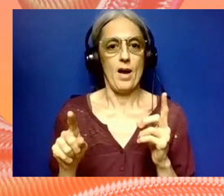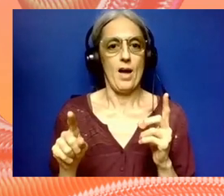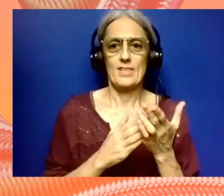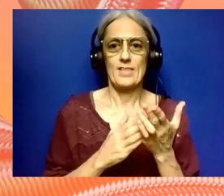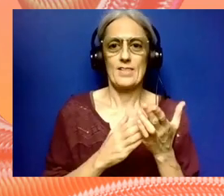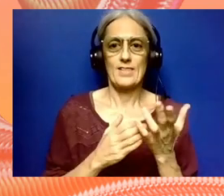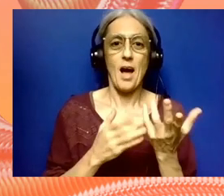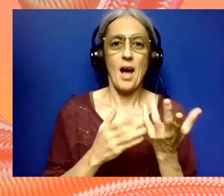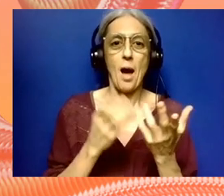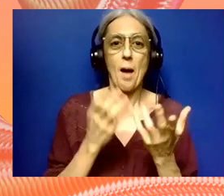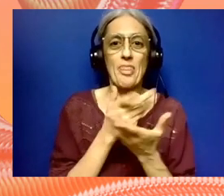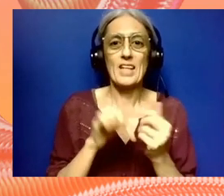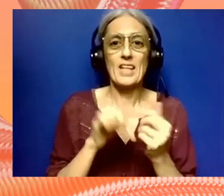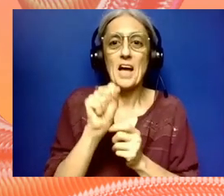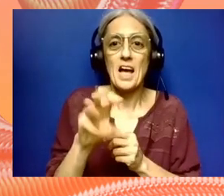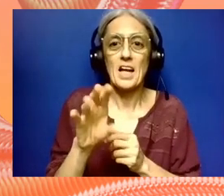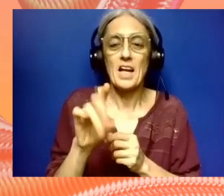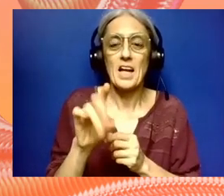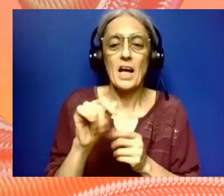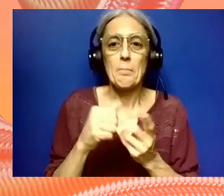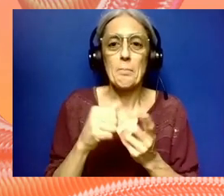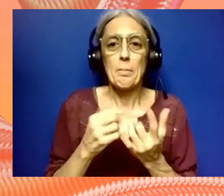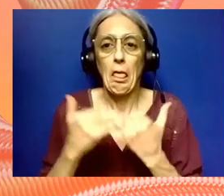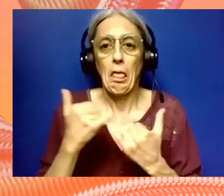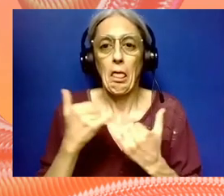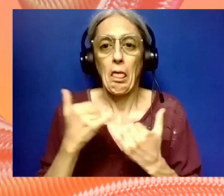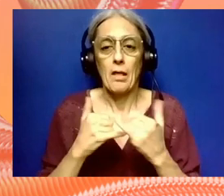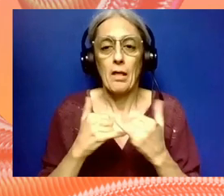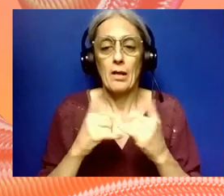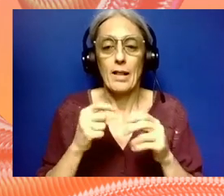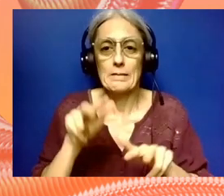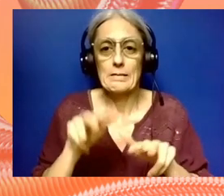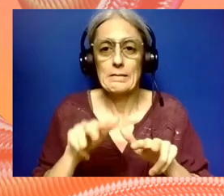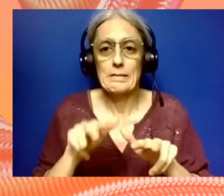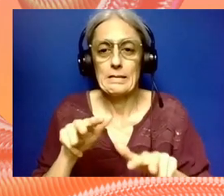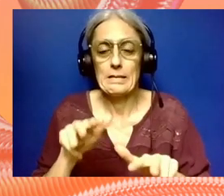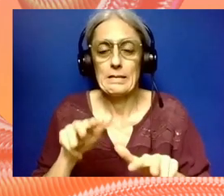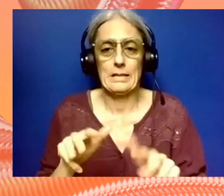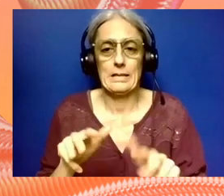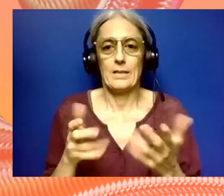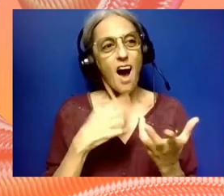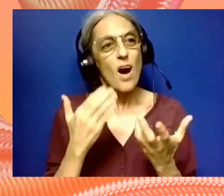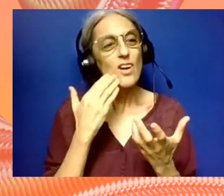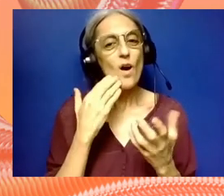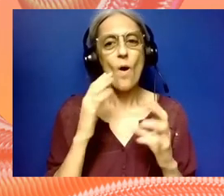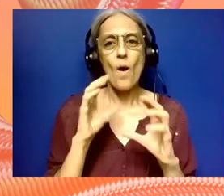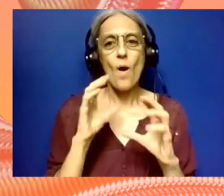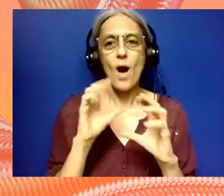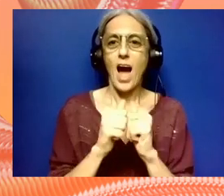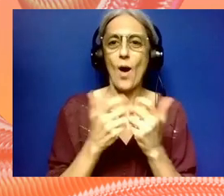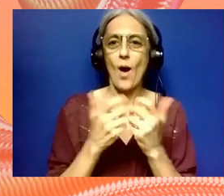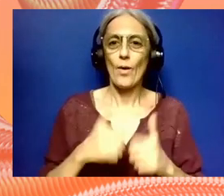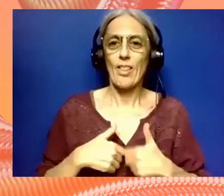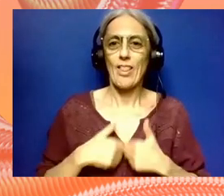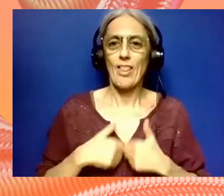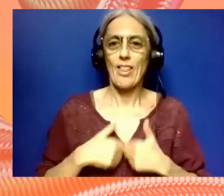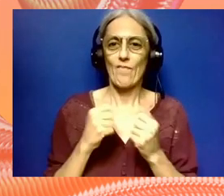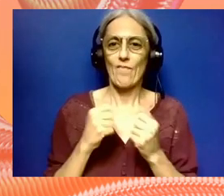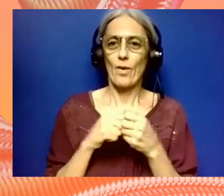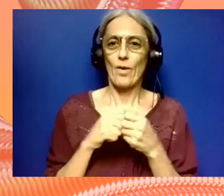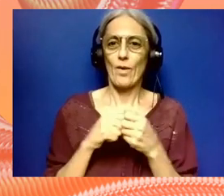trying to understand, like, yeah, but I want to know how we be in conflict since conflict is our lives for the next period of time. And I want